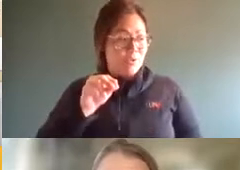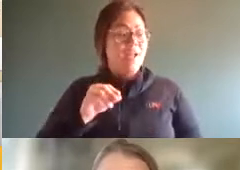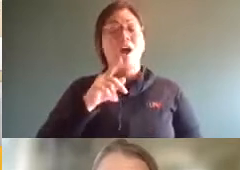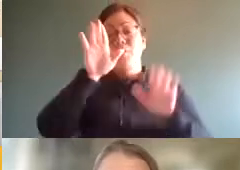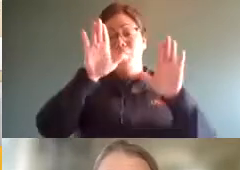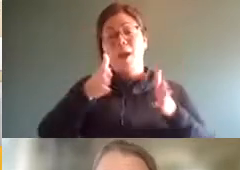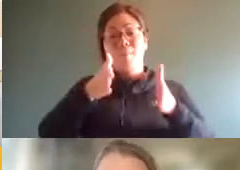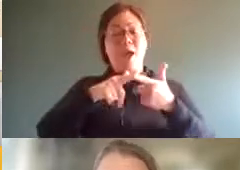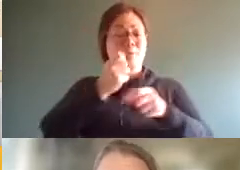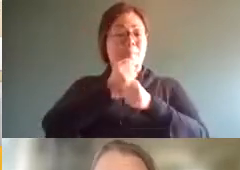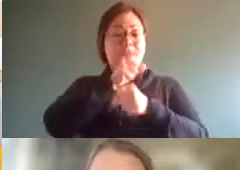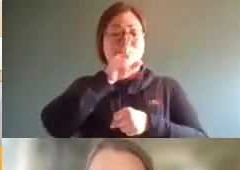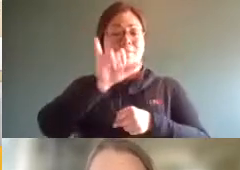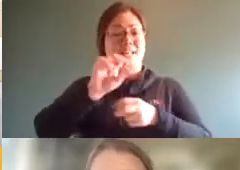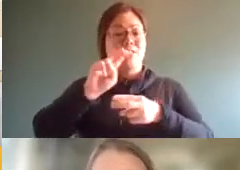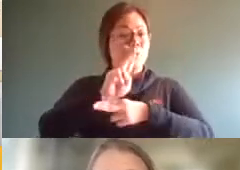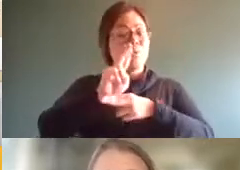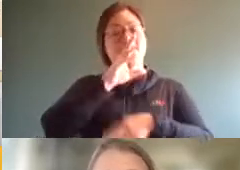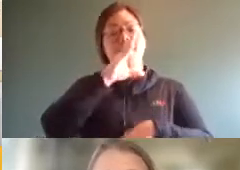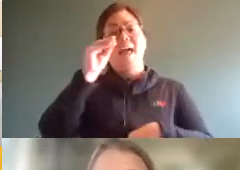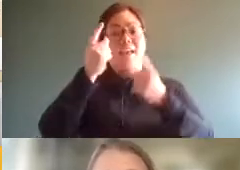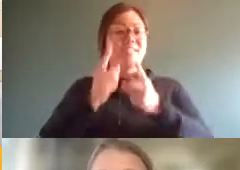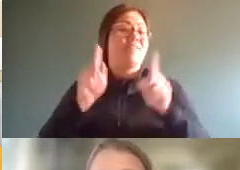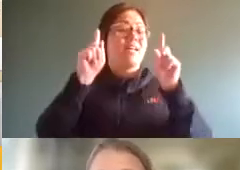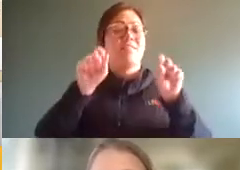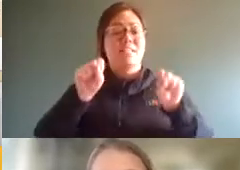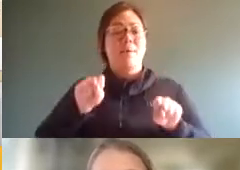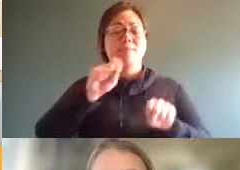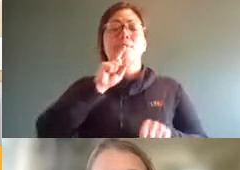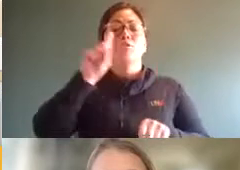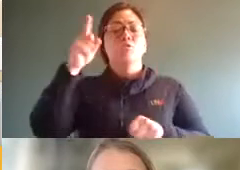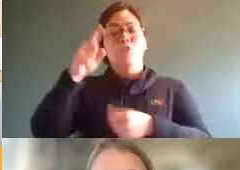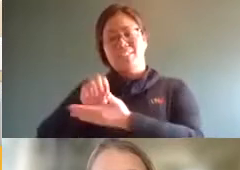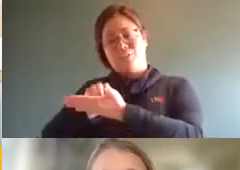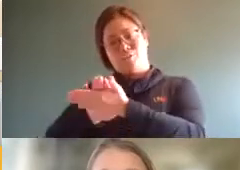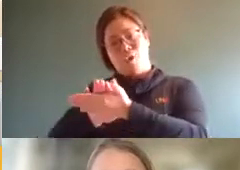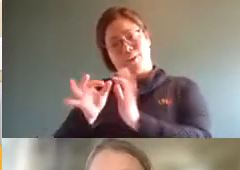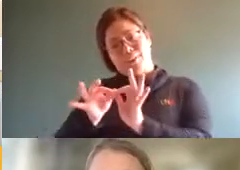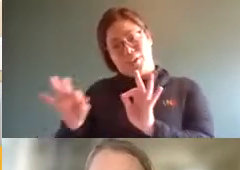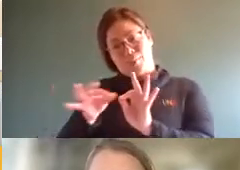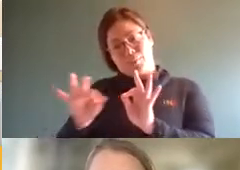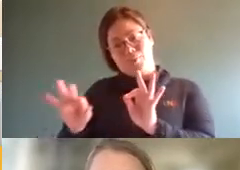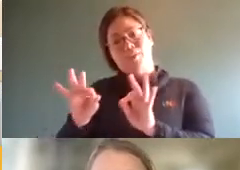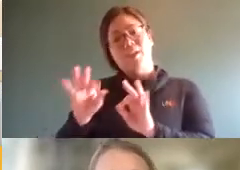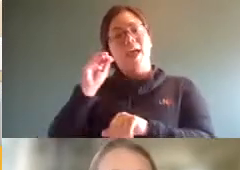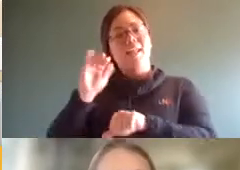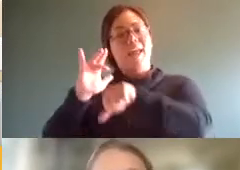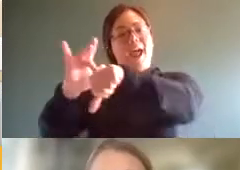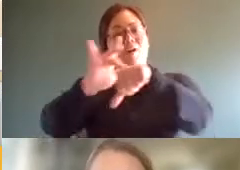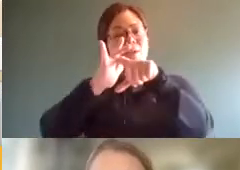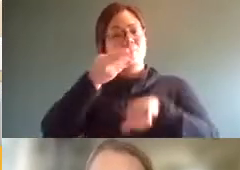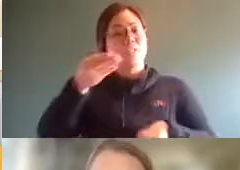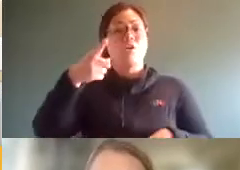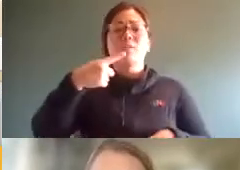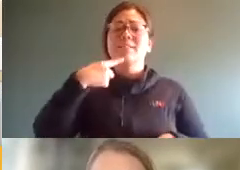sure that that is utilized and as effective as possible is to note in your job descriptions and outreach materials that you're happy